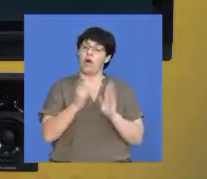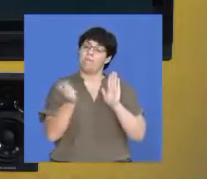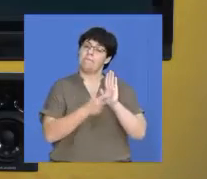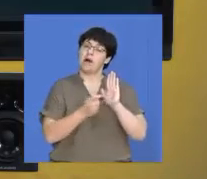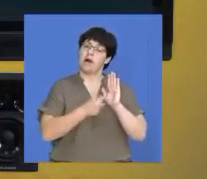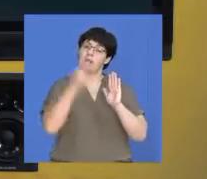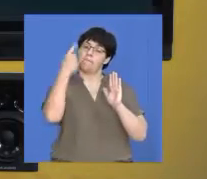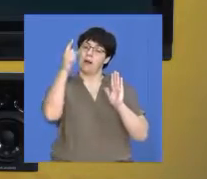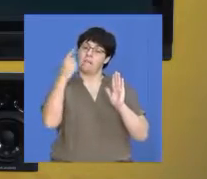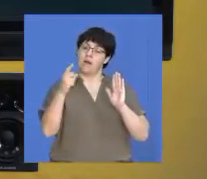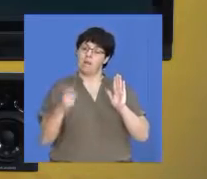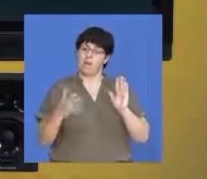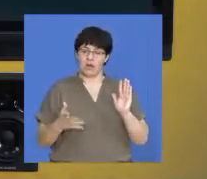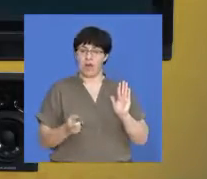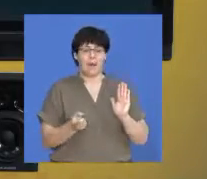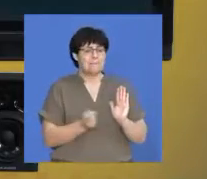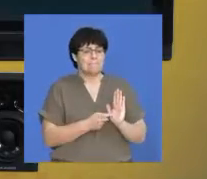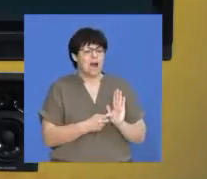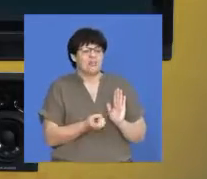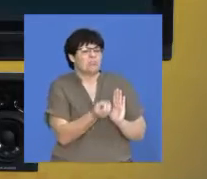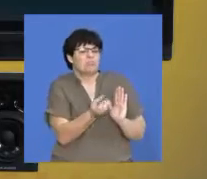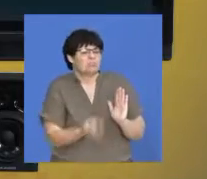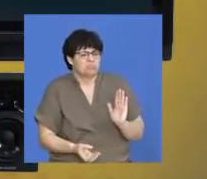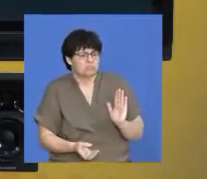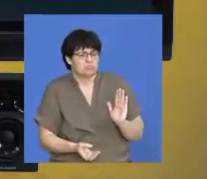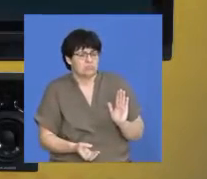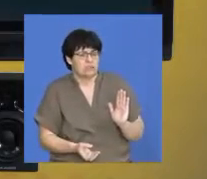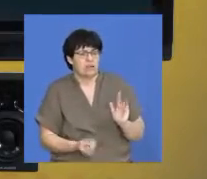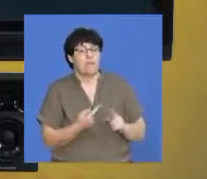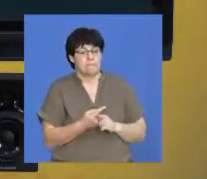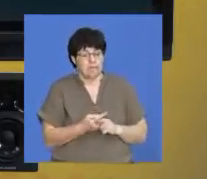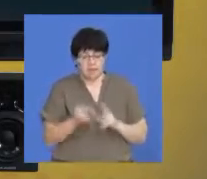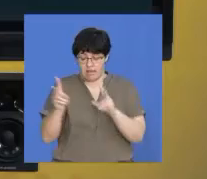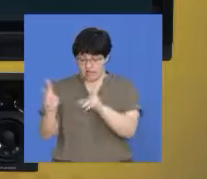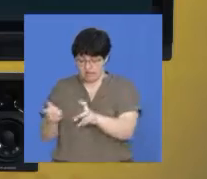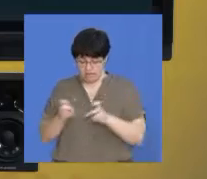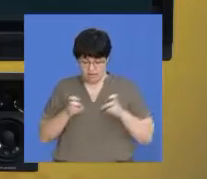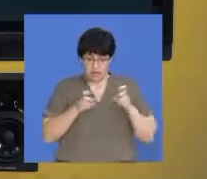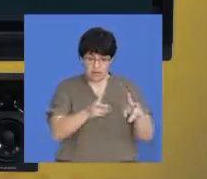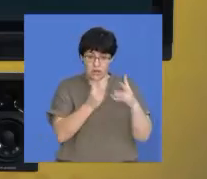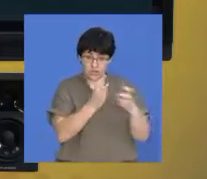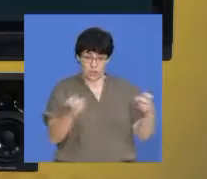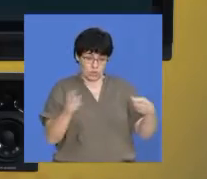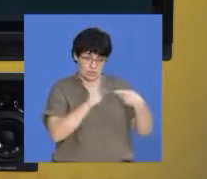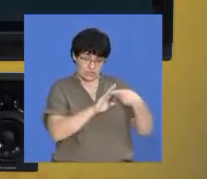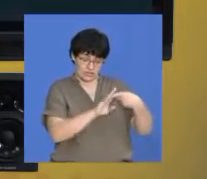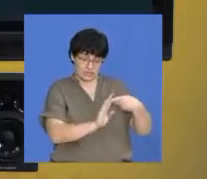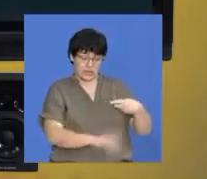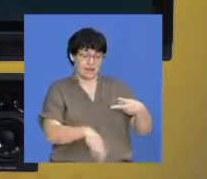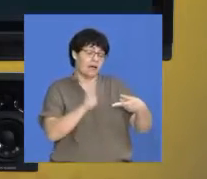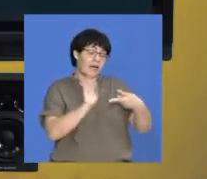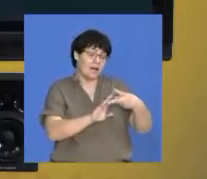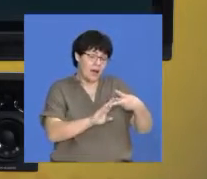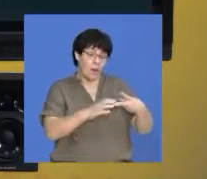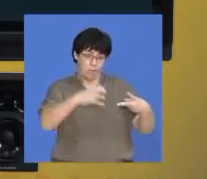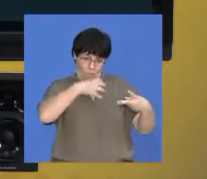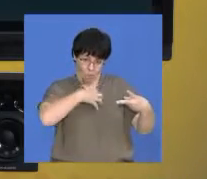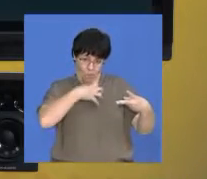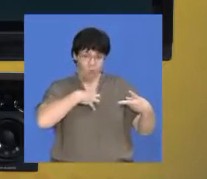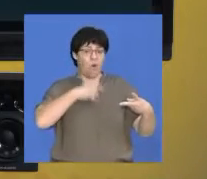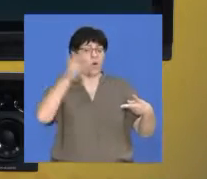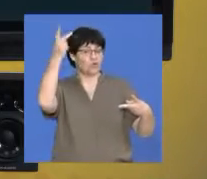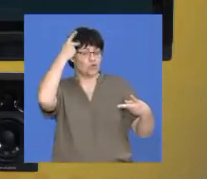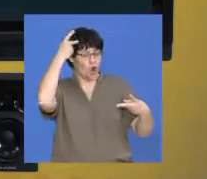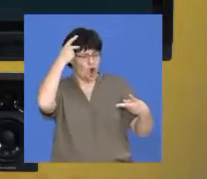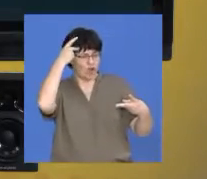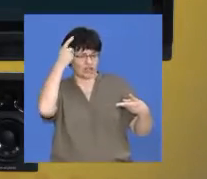get marks for the information that you have taken out of the sources, but then they will also be